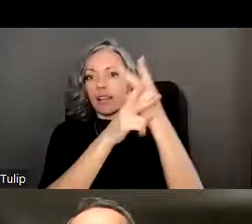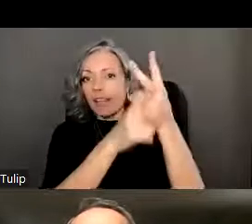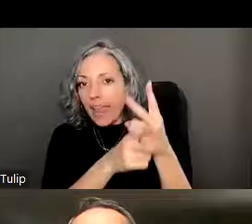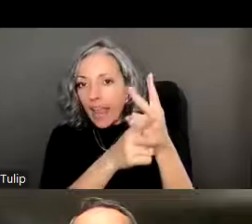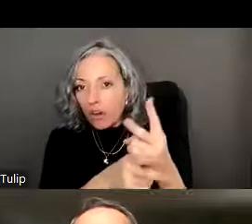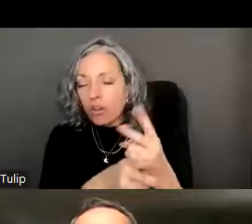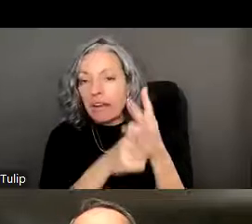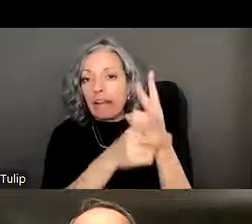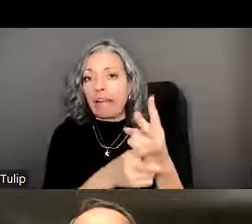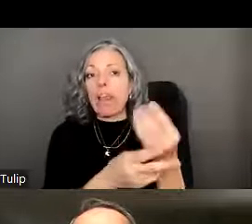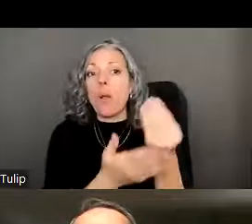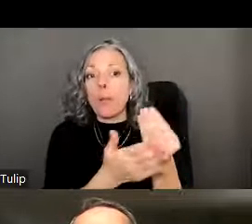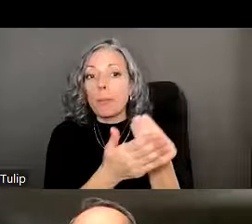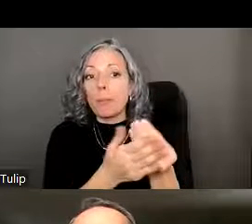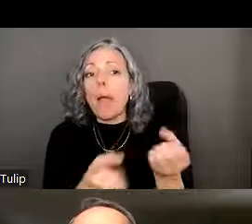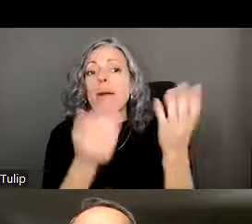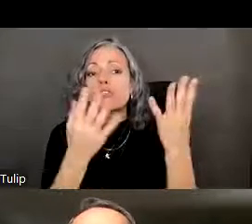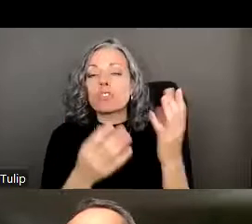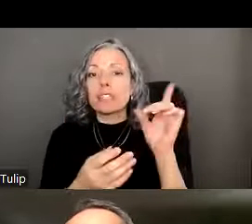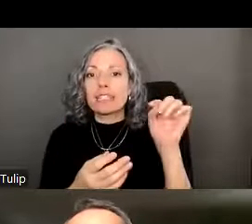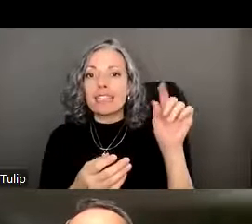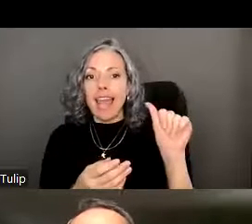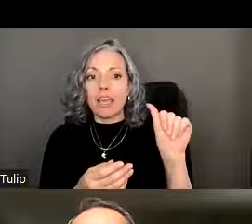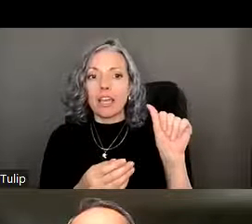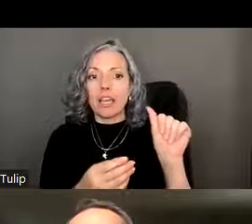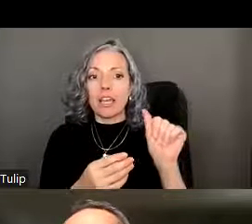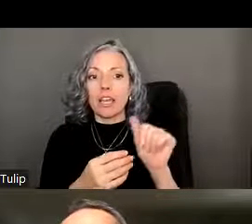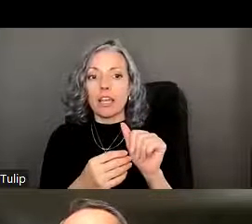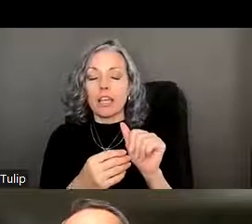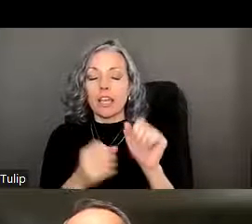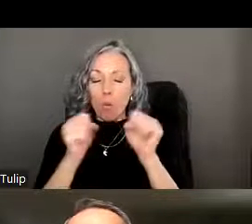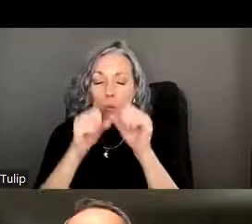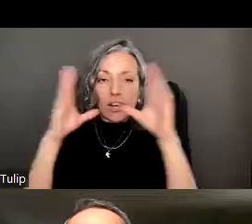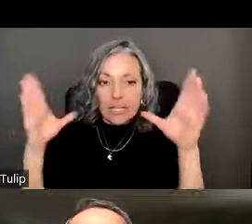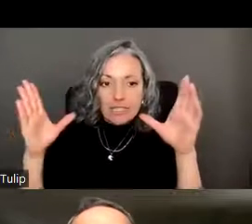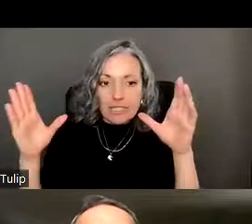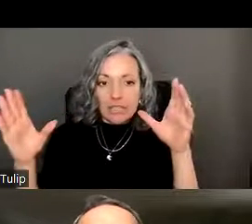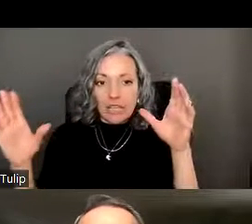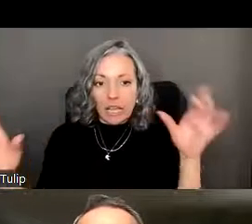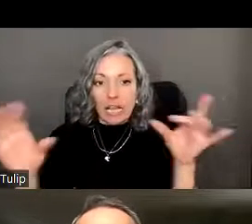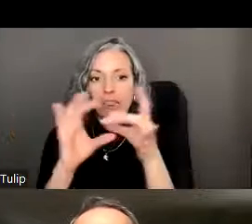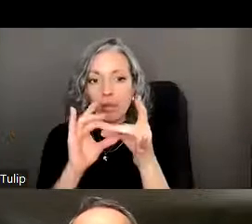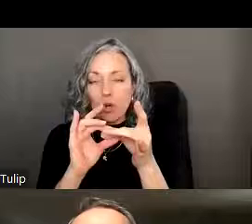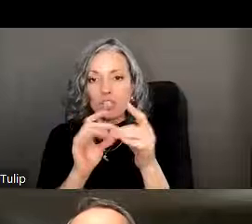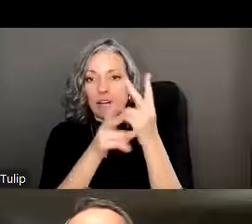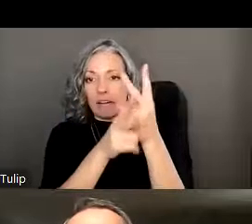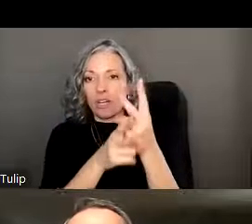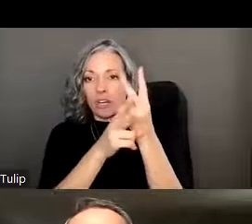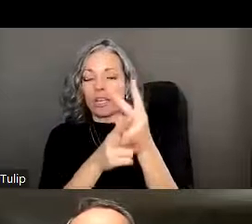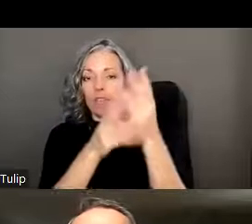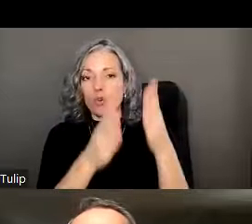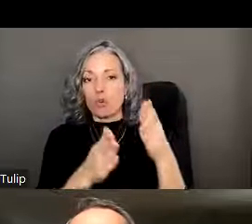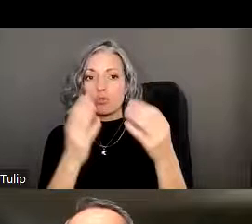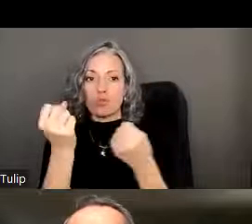care costs, data and awareness, collaboration, and caregiver support. And I'd like